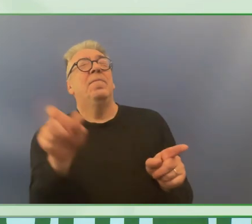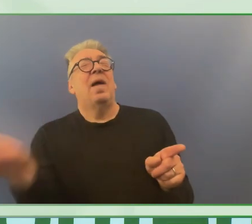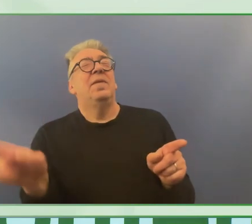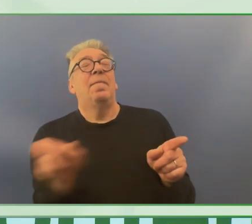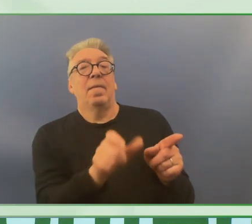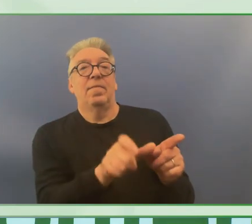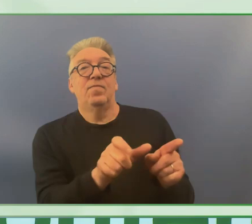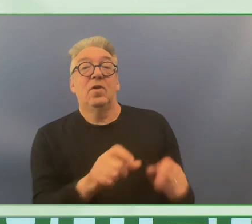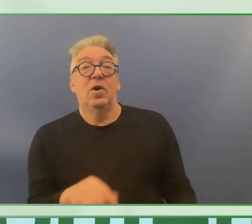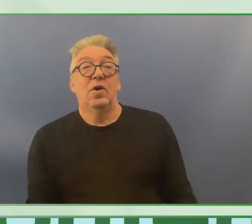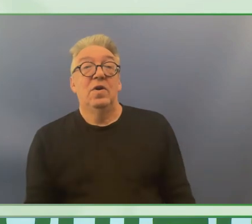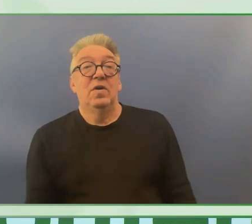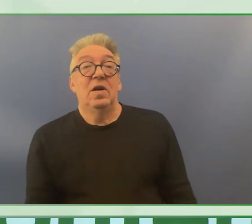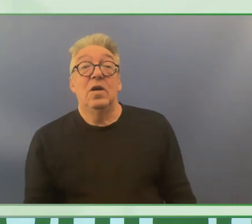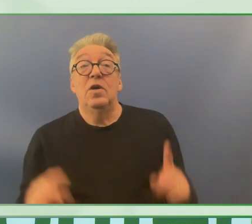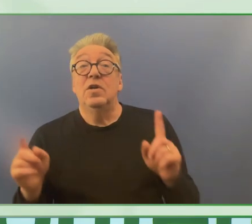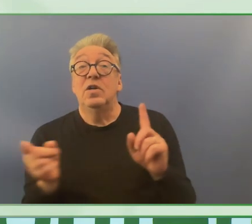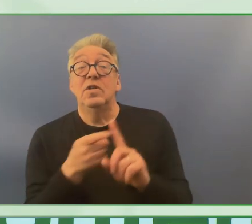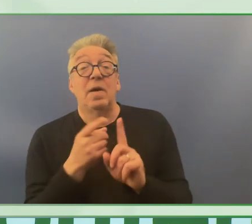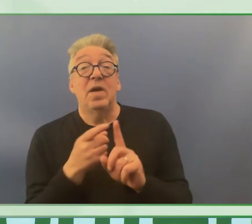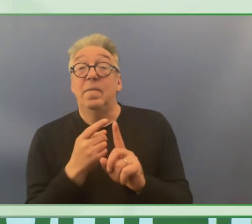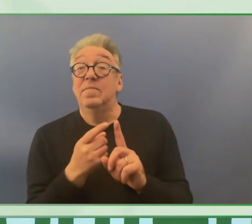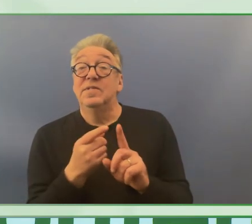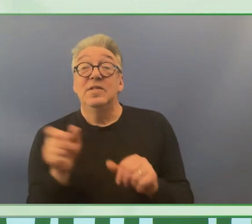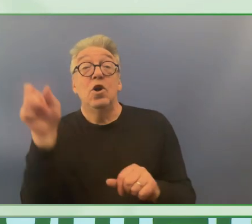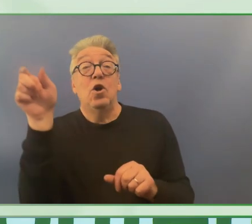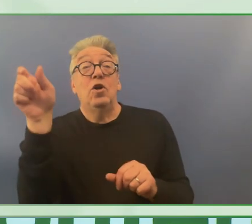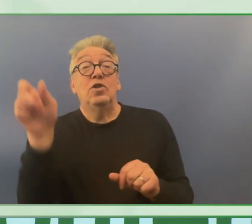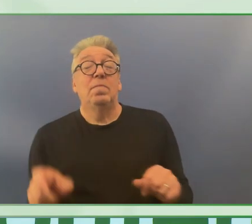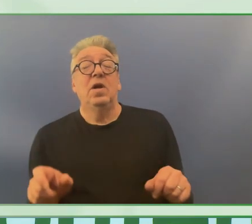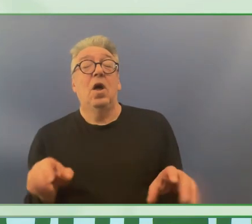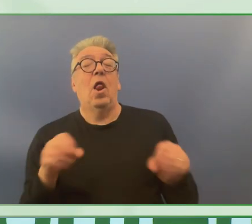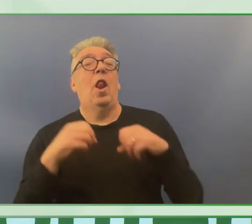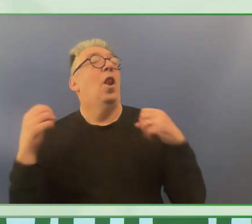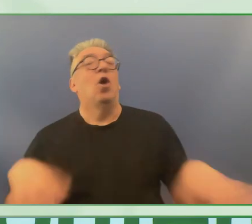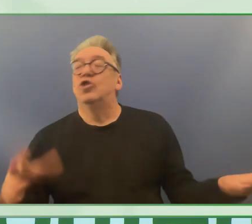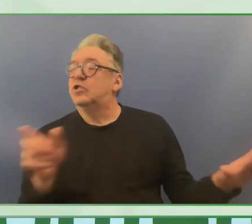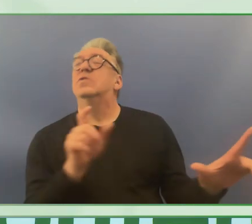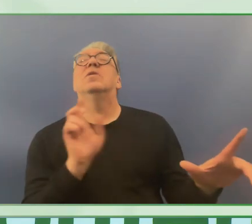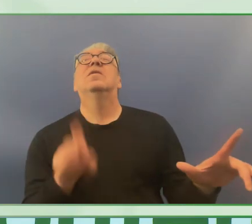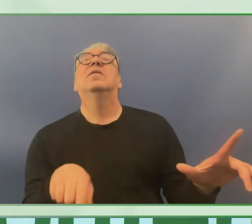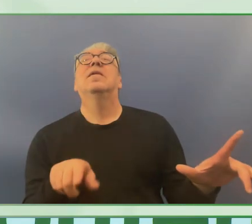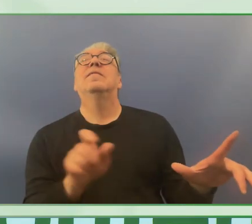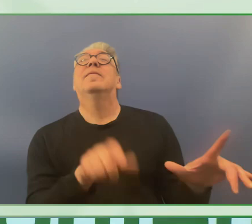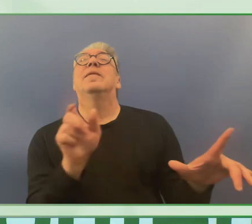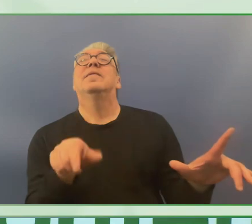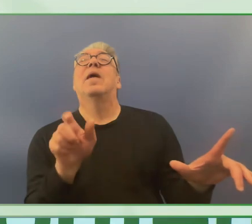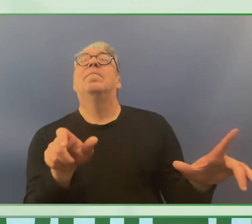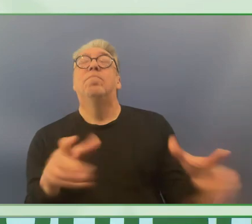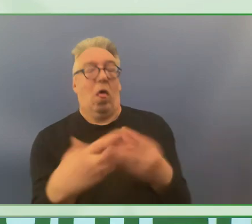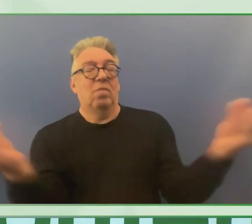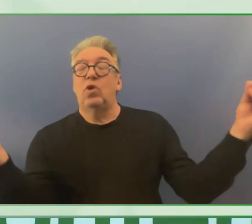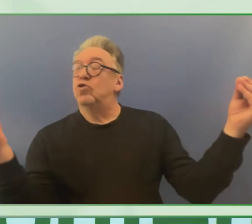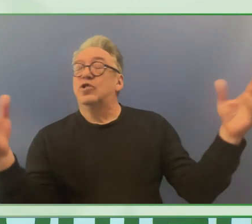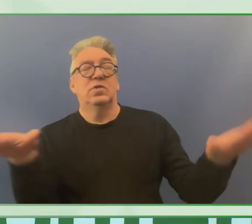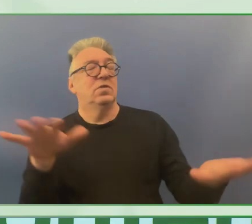stolen and somebody who was using a screen reader was suddenly lost in the technology. And obviously that wasn't a fantastic experience either.